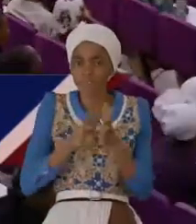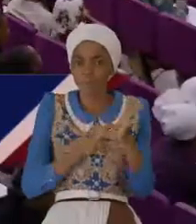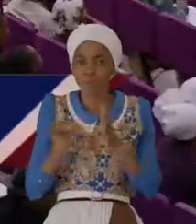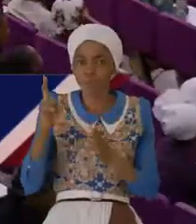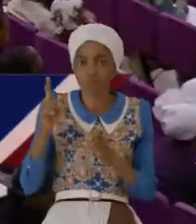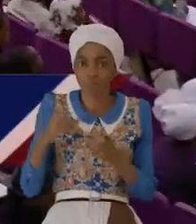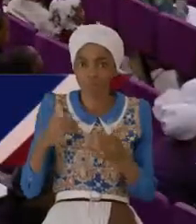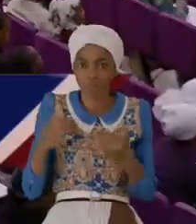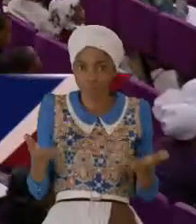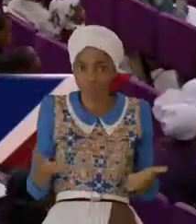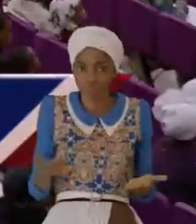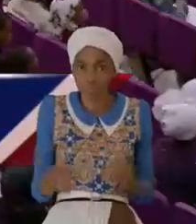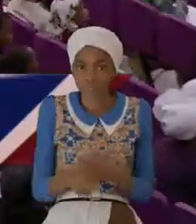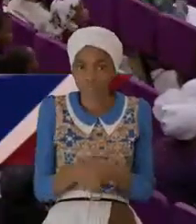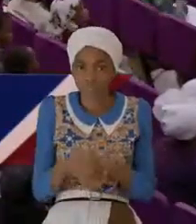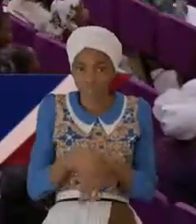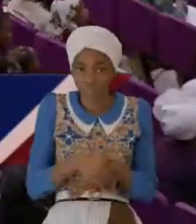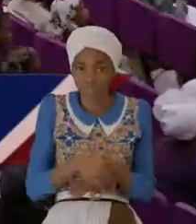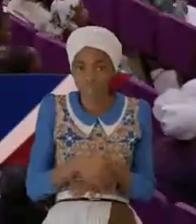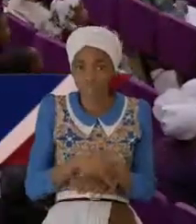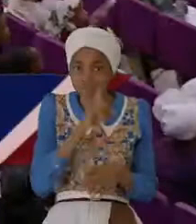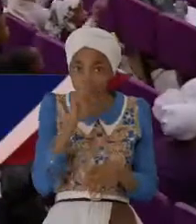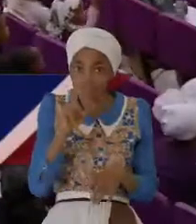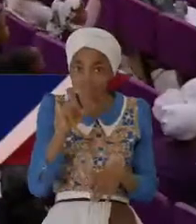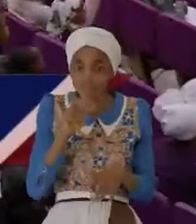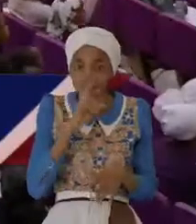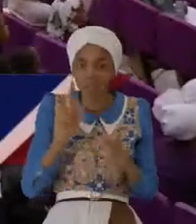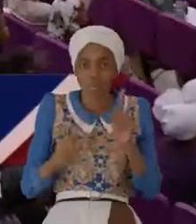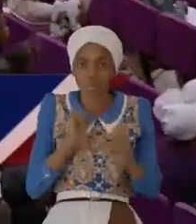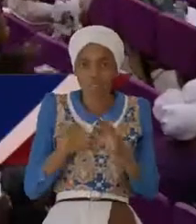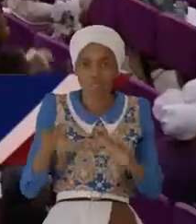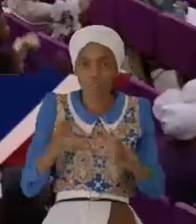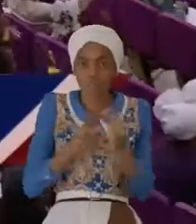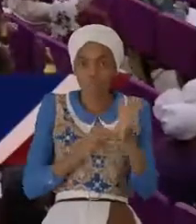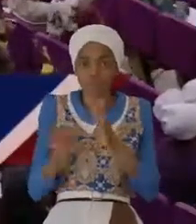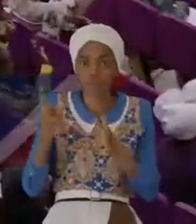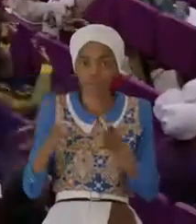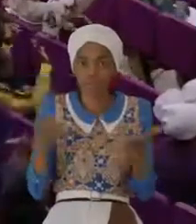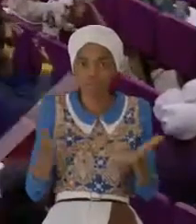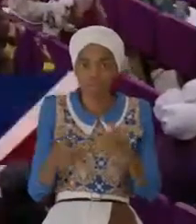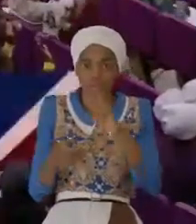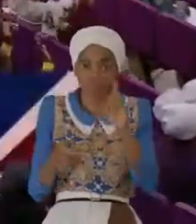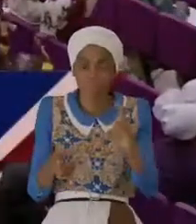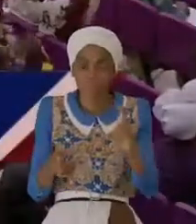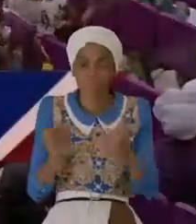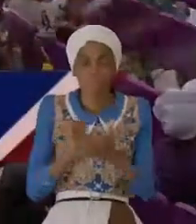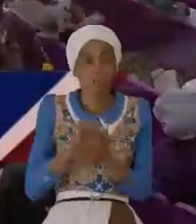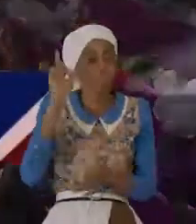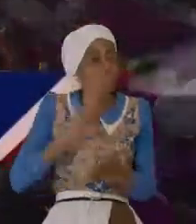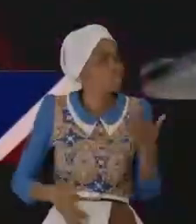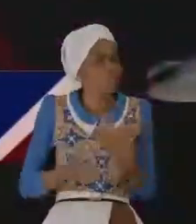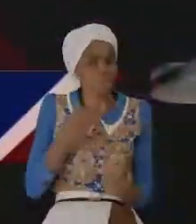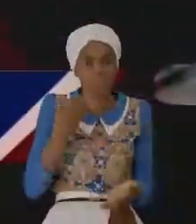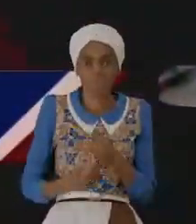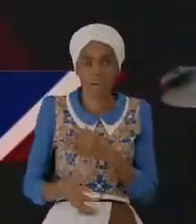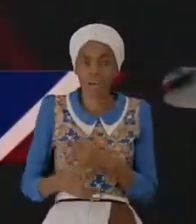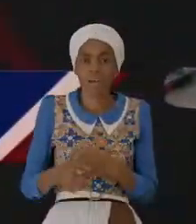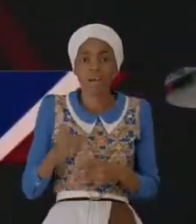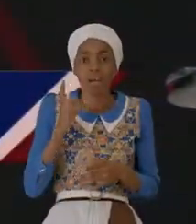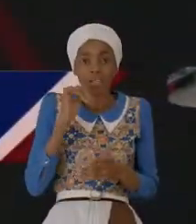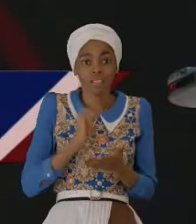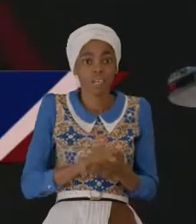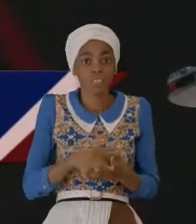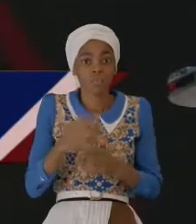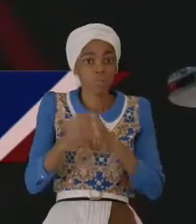there today I said that there are people that you do the will of God there today that whatever they say what circumcision